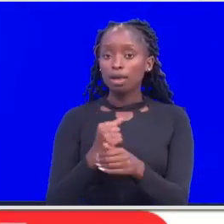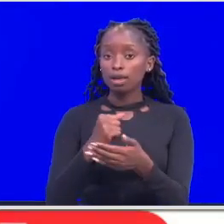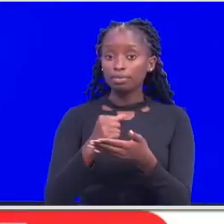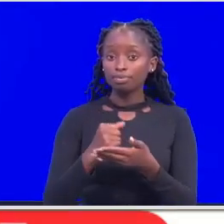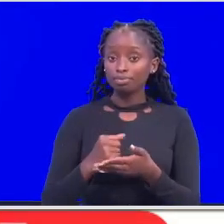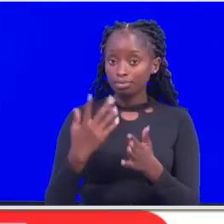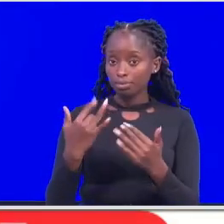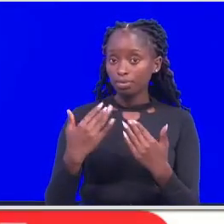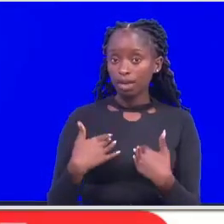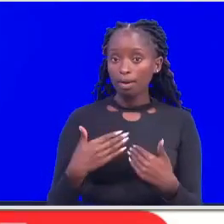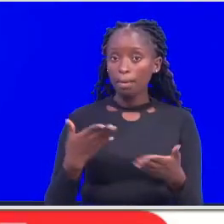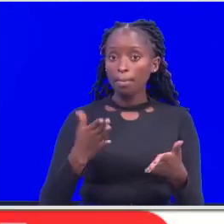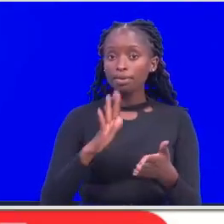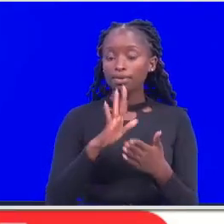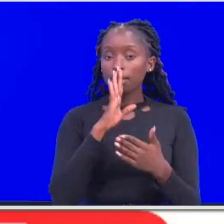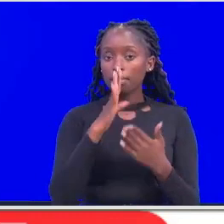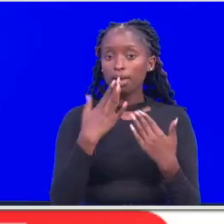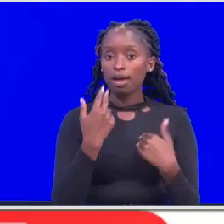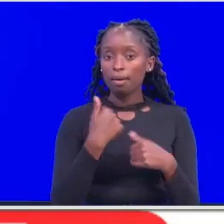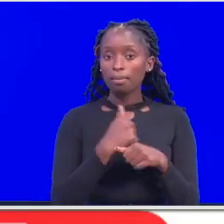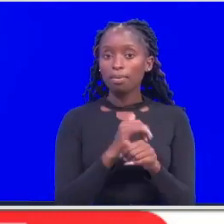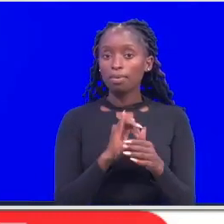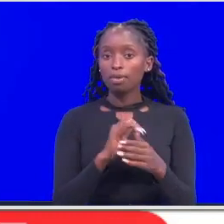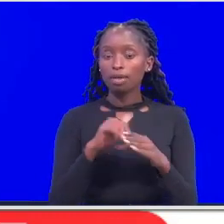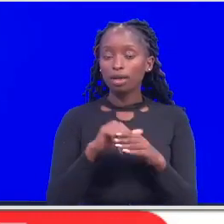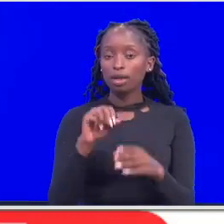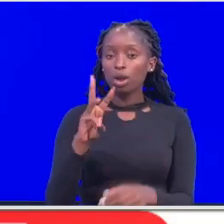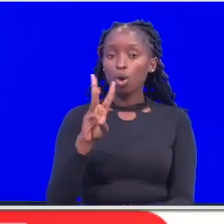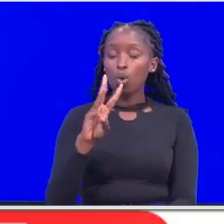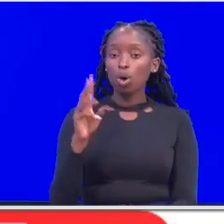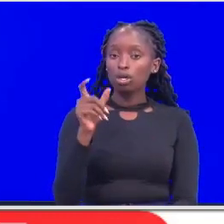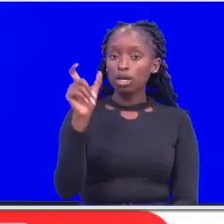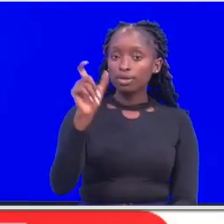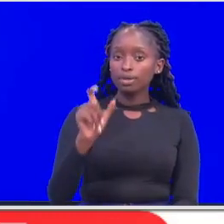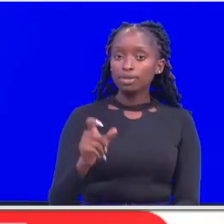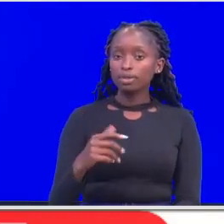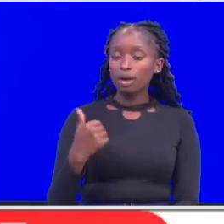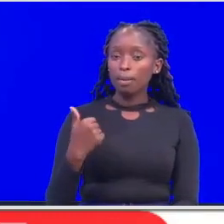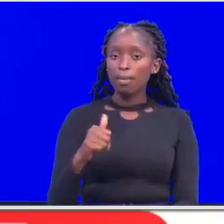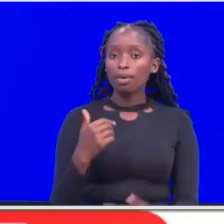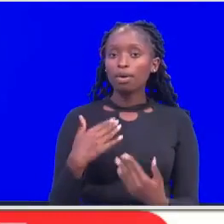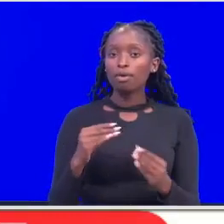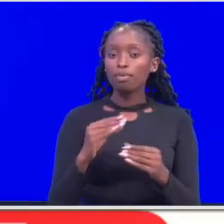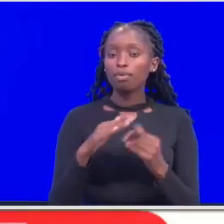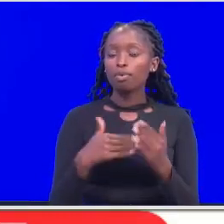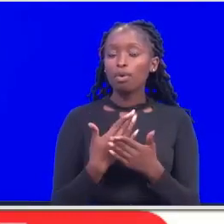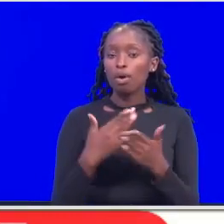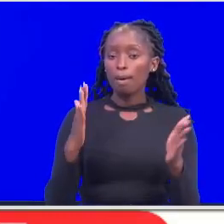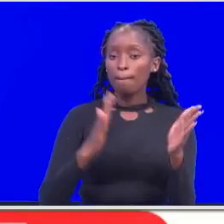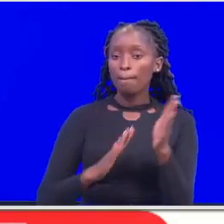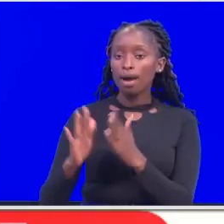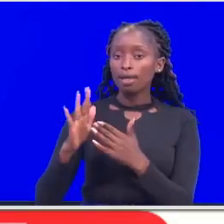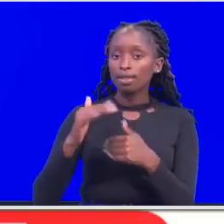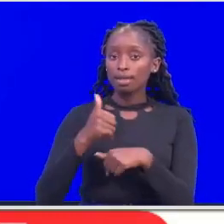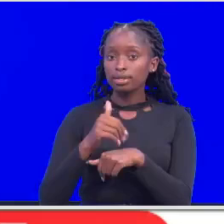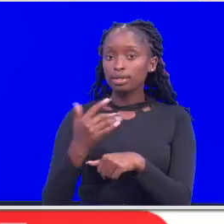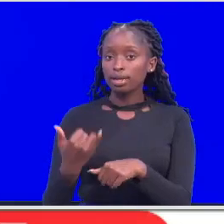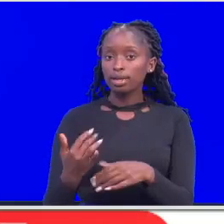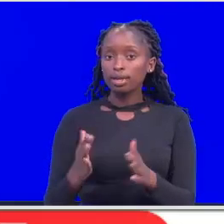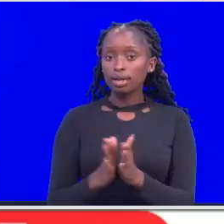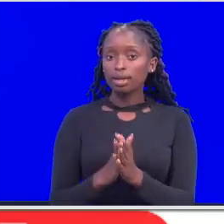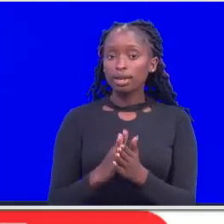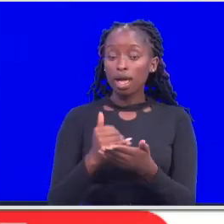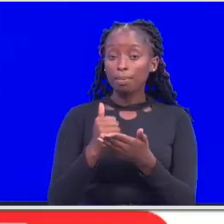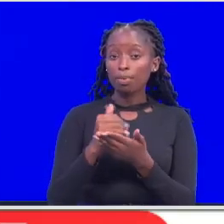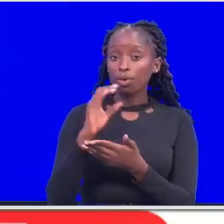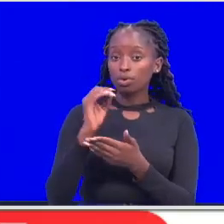The president, who has pitched a tent in Western Region, also dismissed those against his plan to send young and unemployed Kenyans abroad